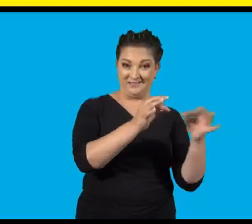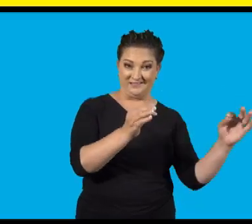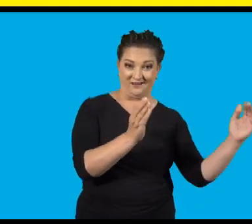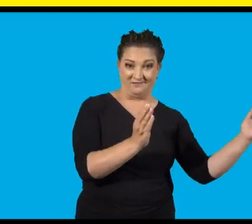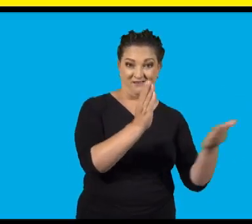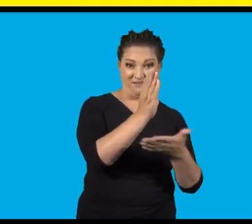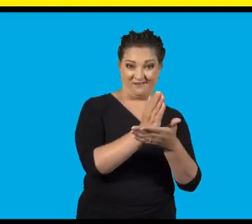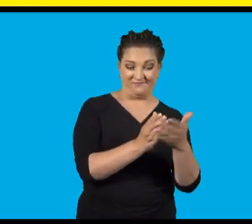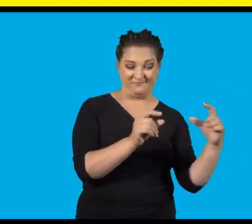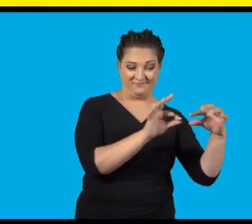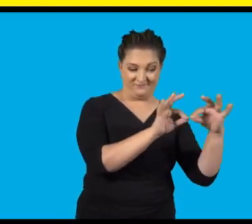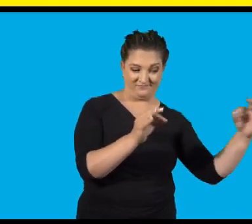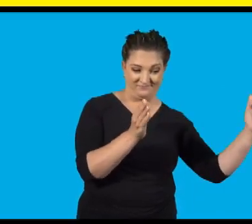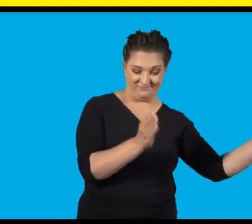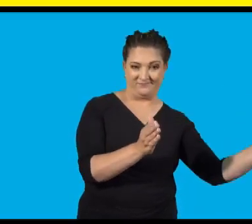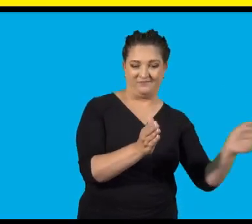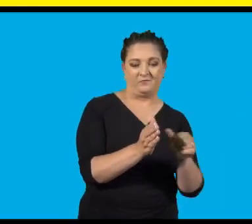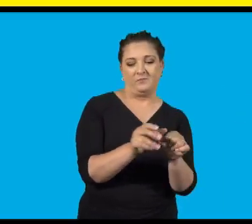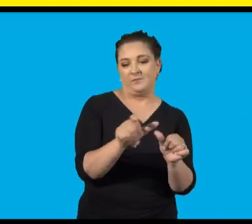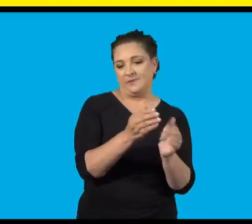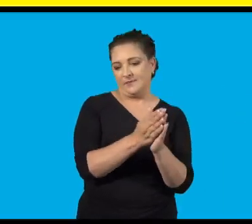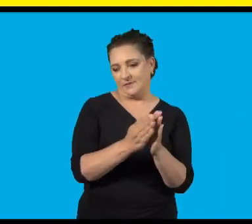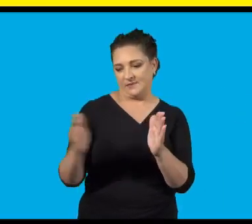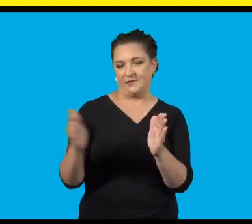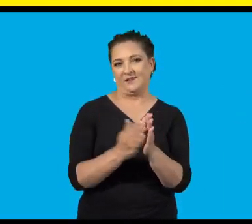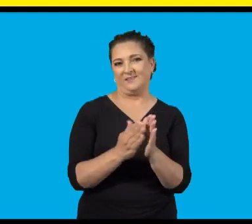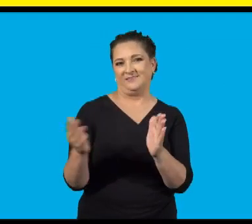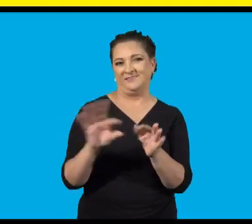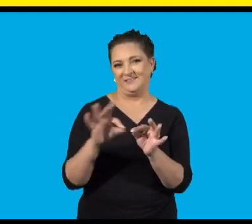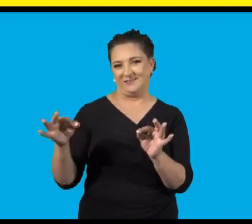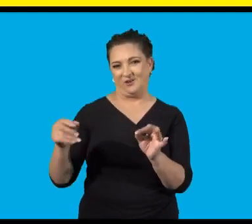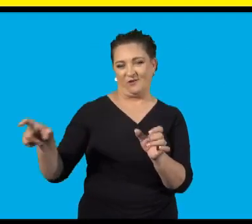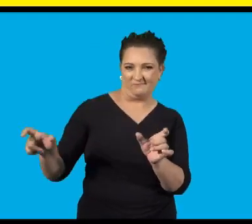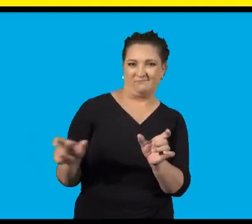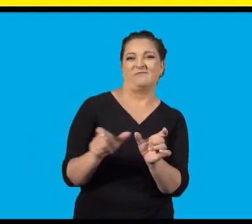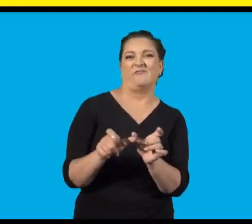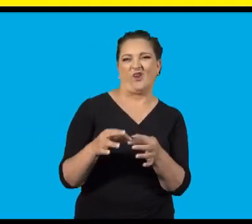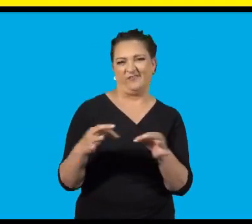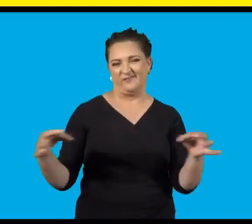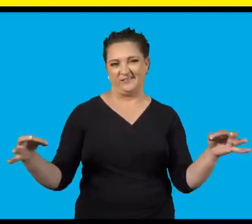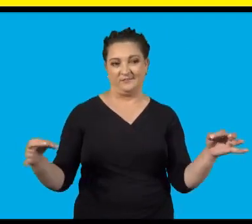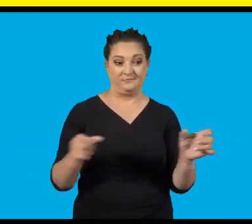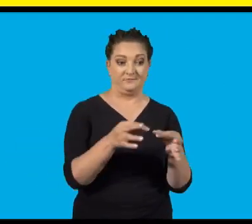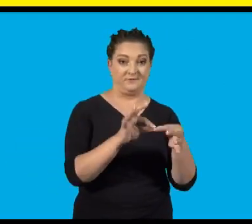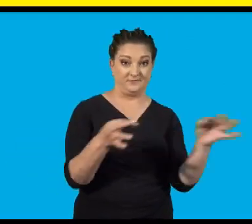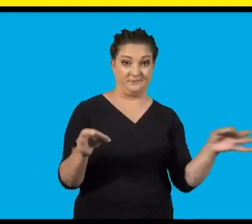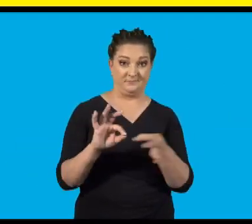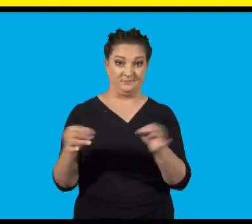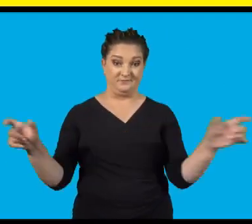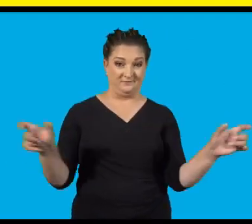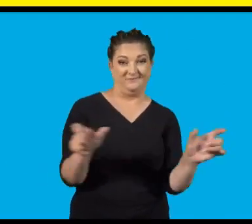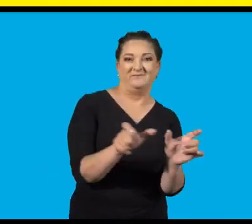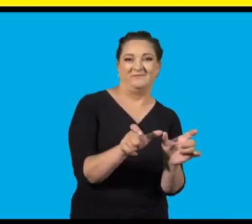one part of the sentence and then we have a follow-up part after the comma, all right? So